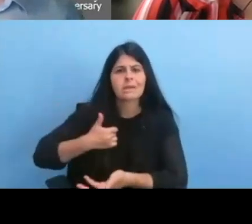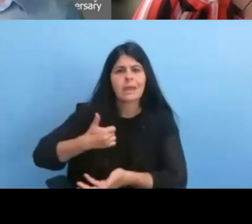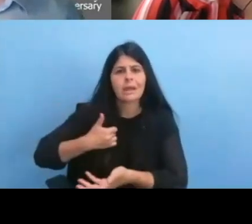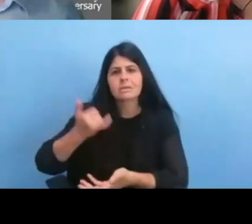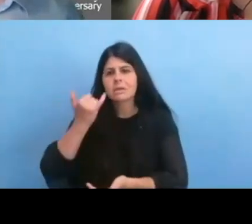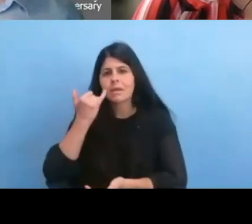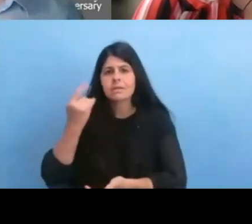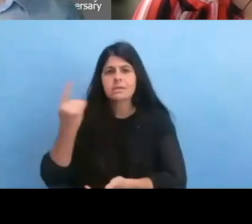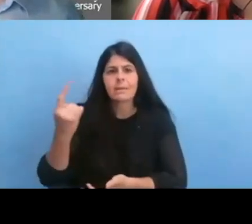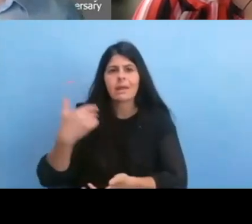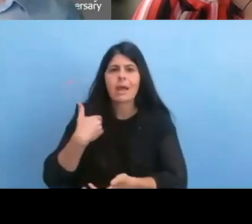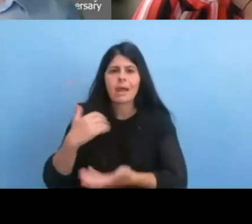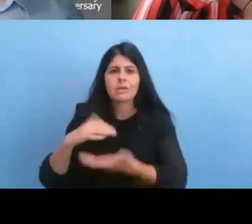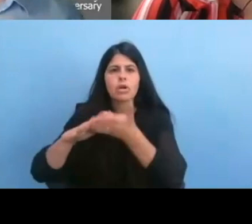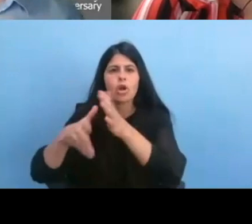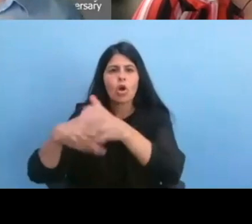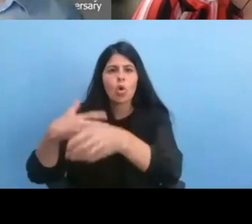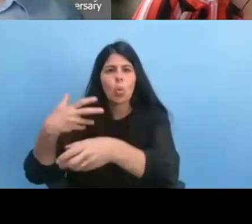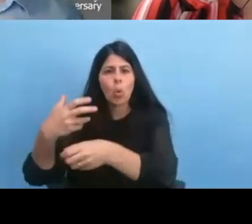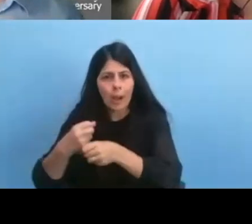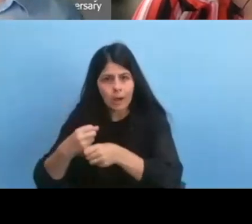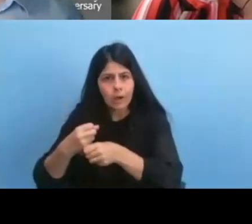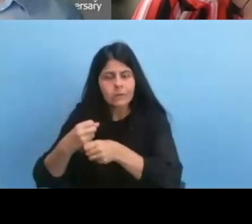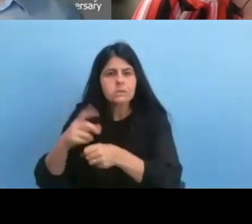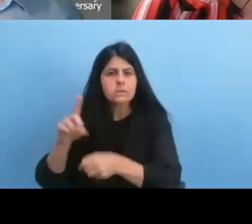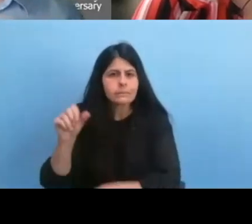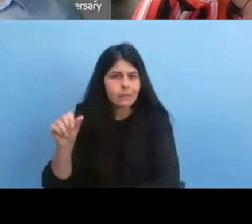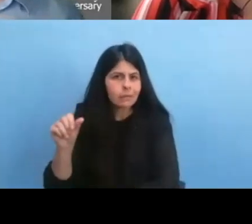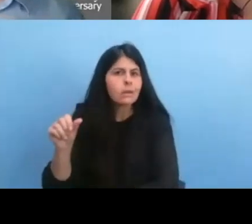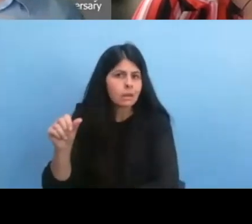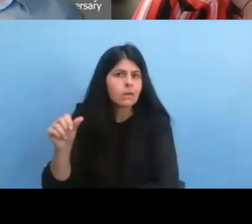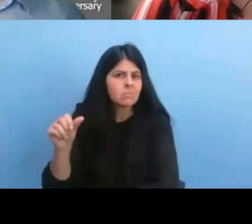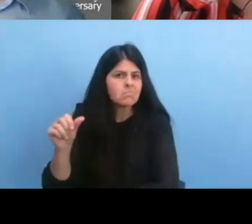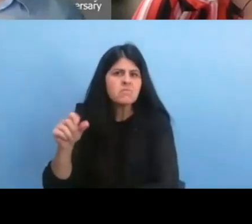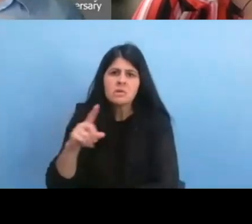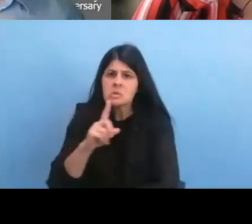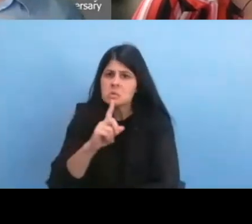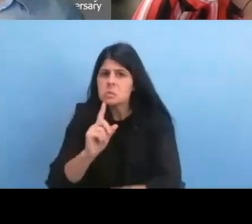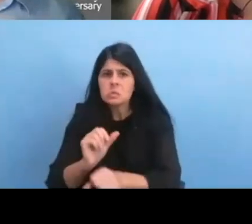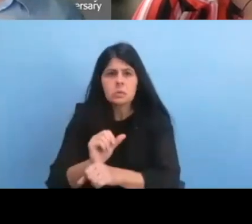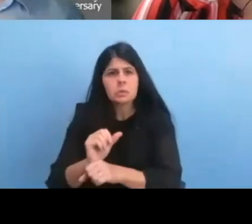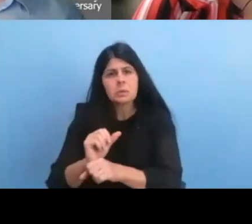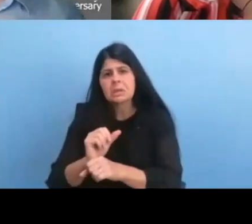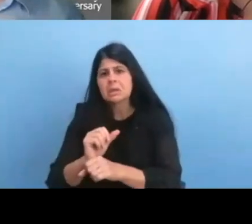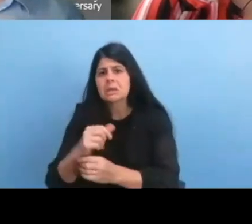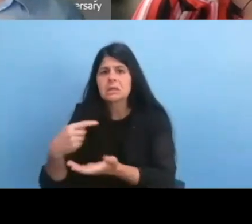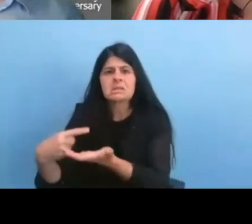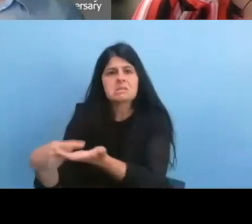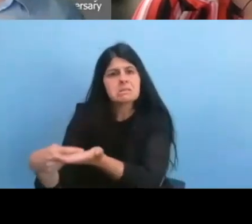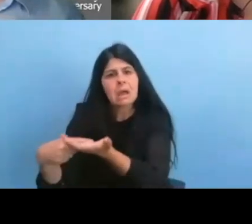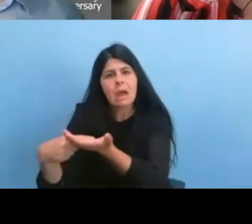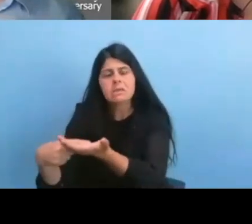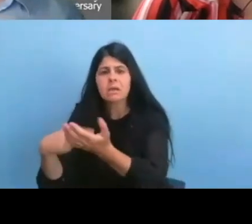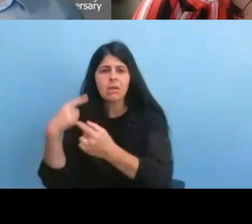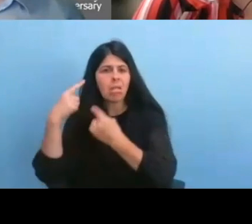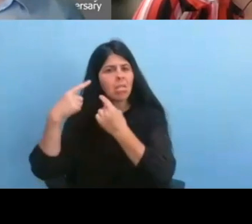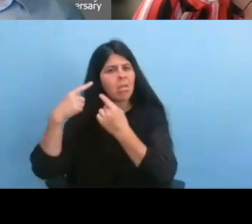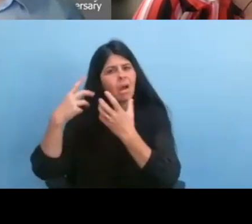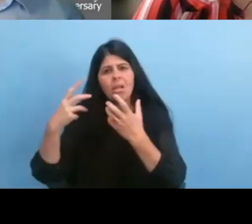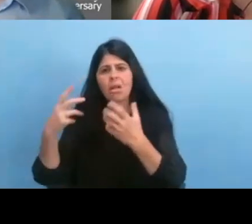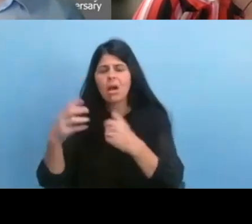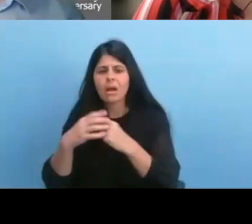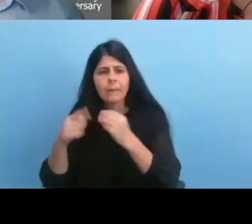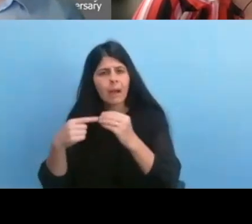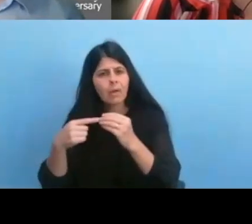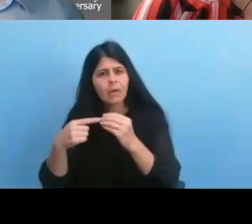disability, and really discussing and kind of thinking about it and being very thoughtful and intentional. So many times I think